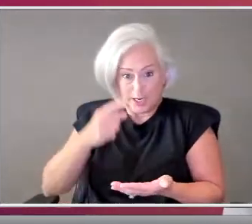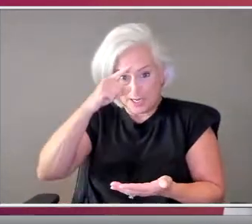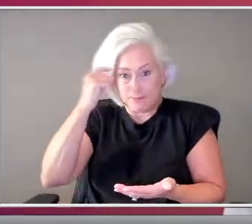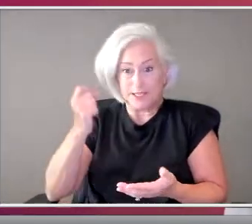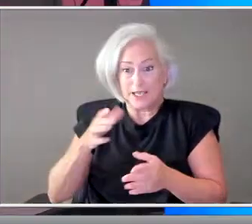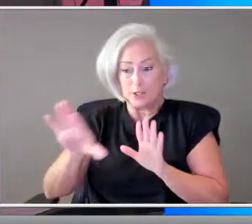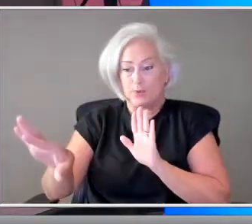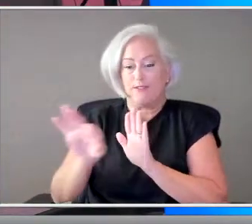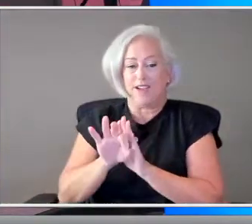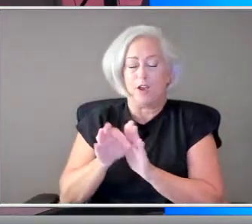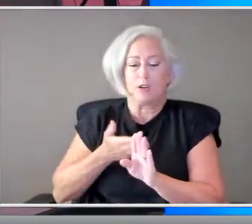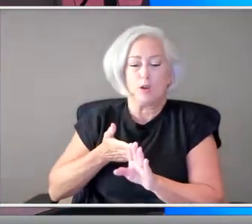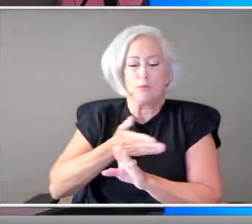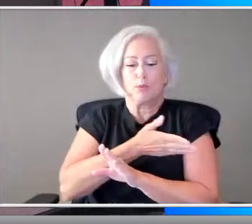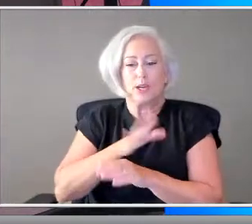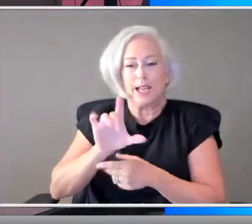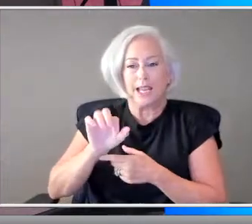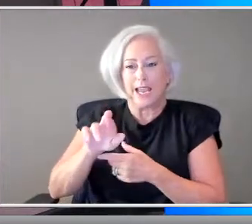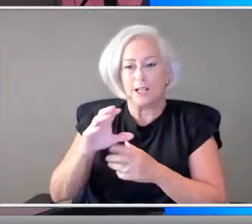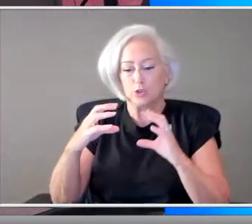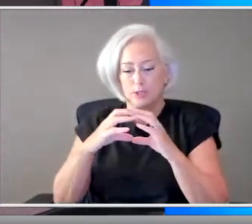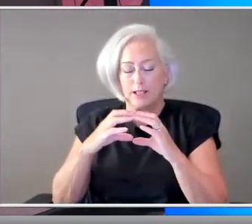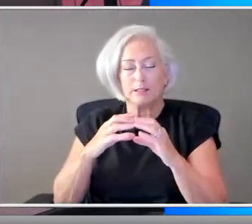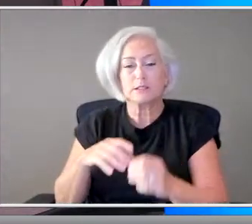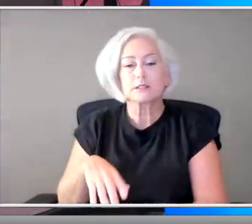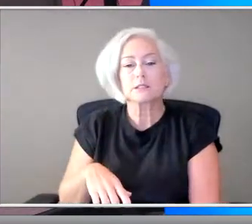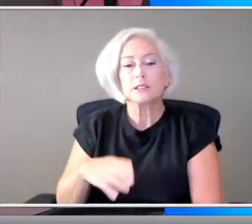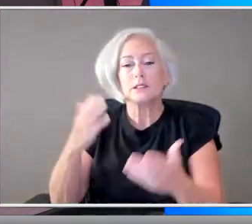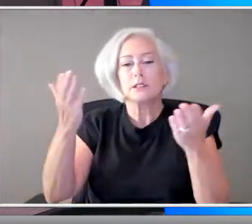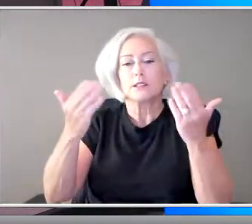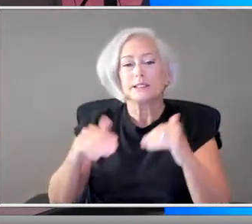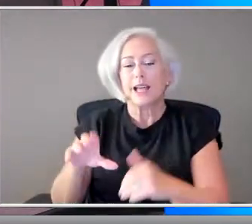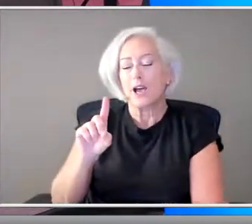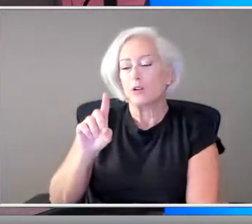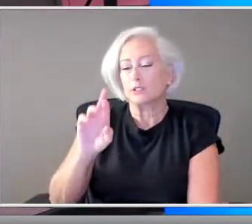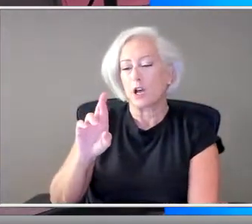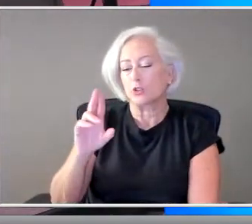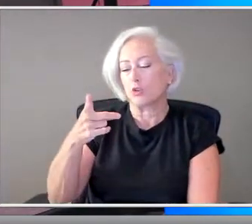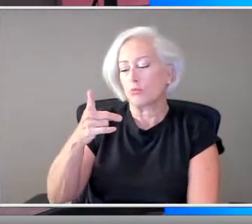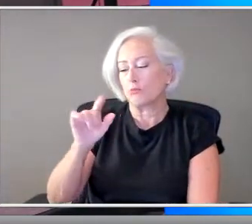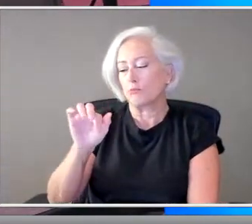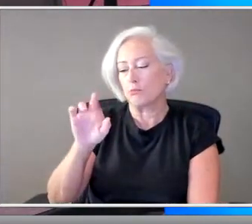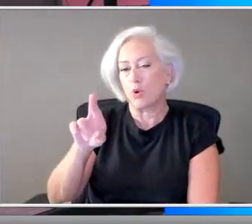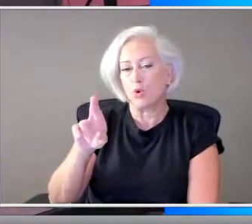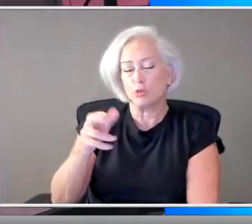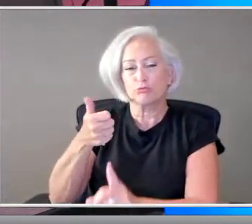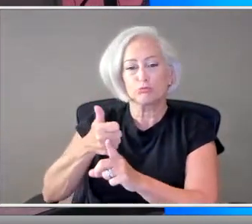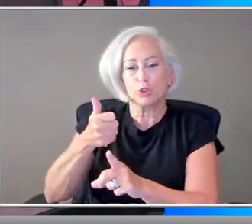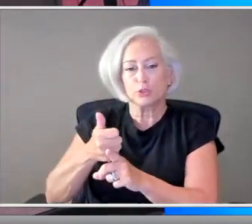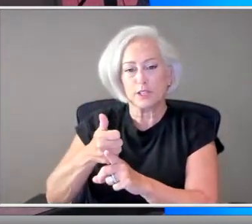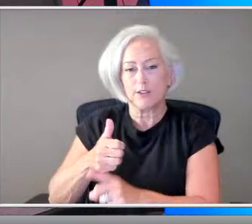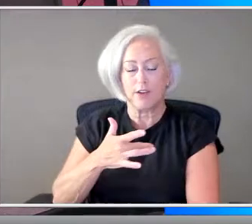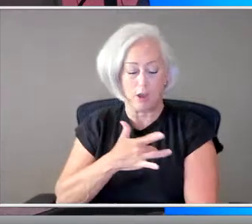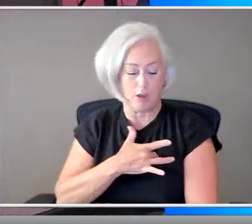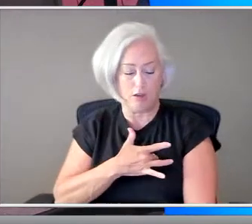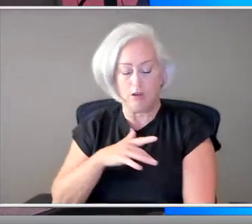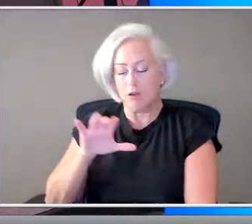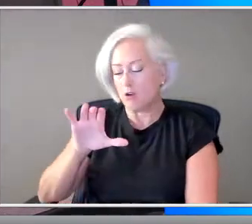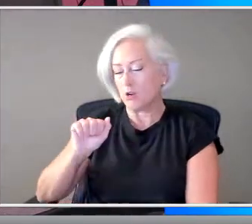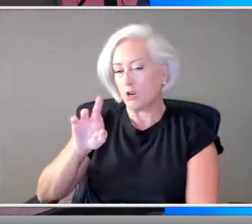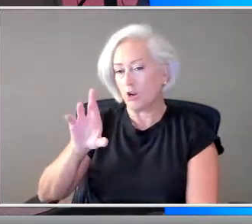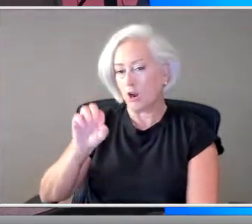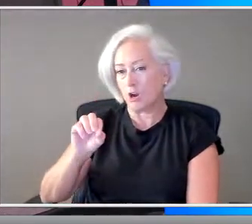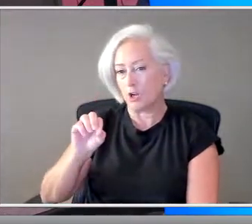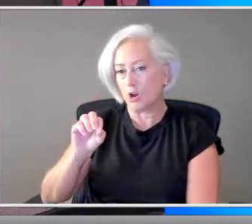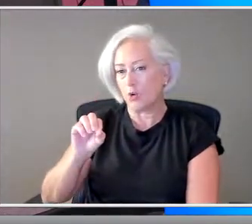cells. Right. Now I want to get to Dr. Charlie Porter, because Dr. Porter, you're a cardio-oncologist. And this comes in because often breast